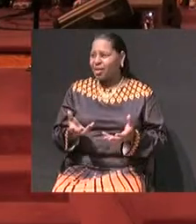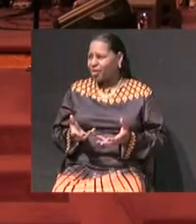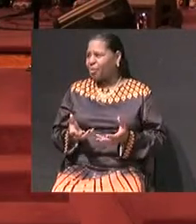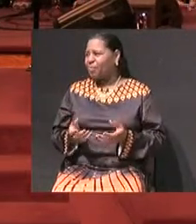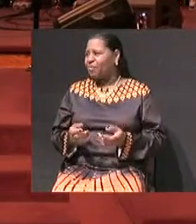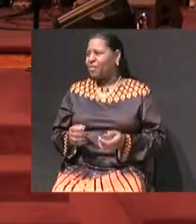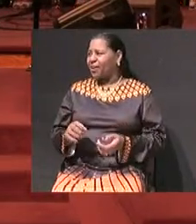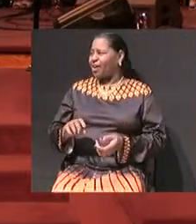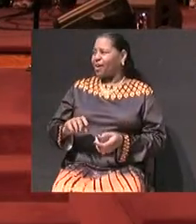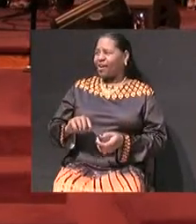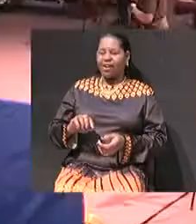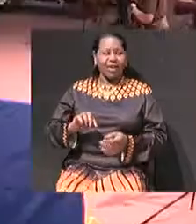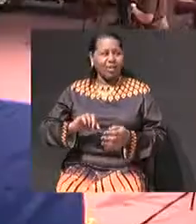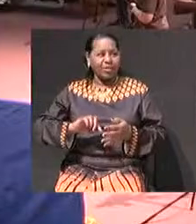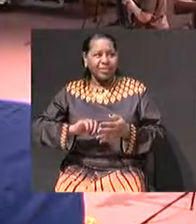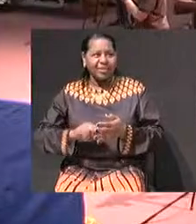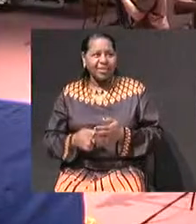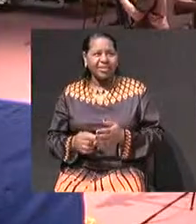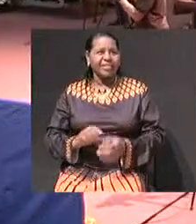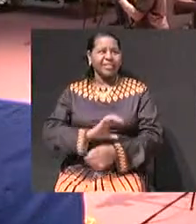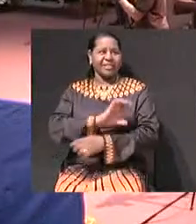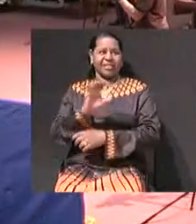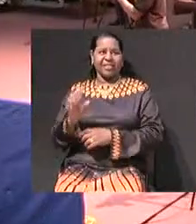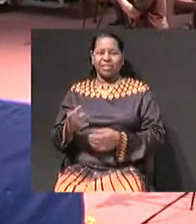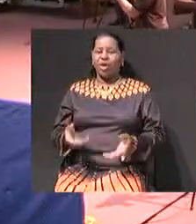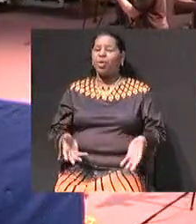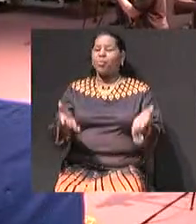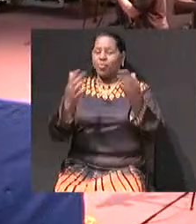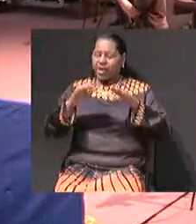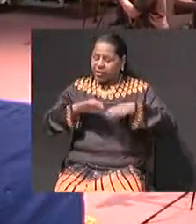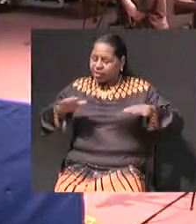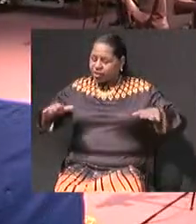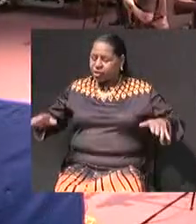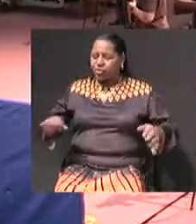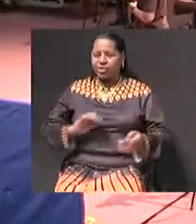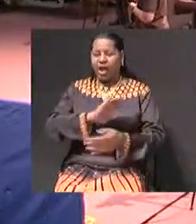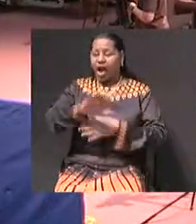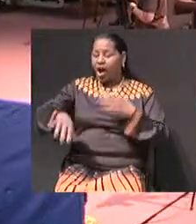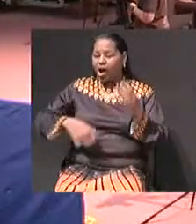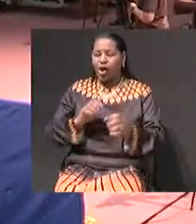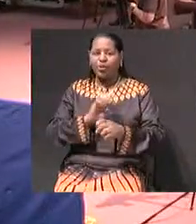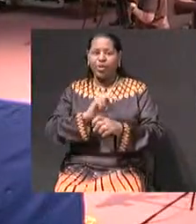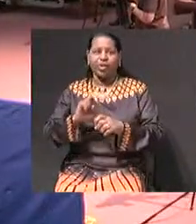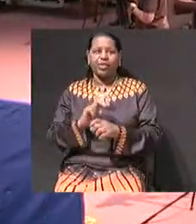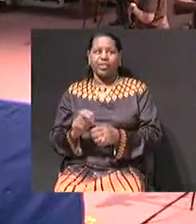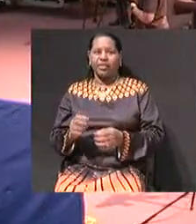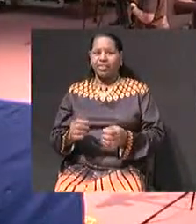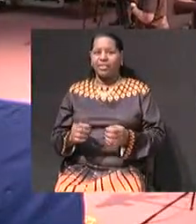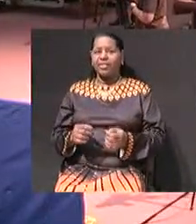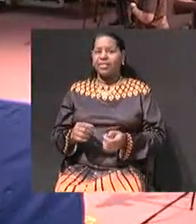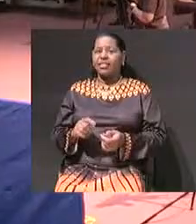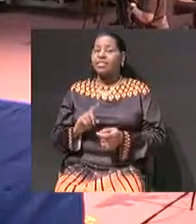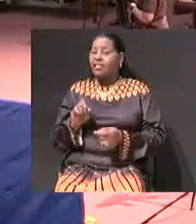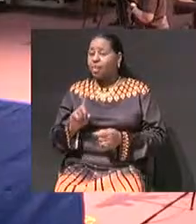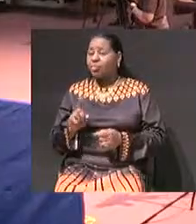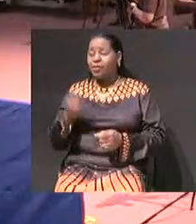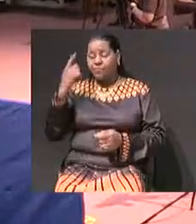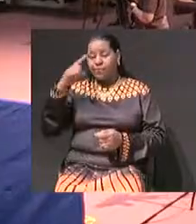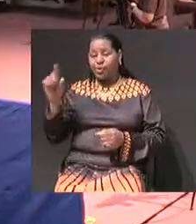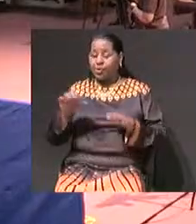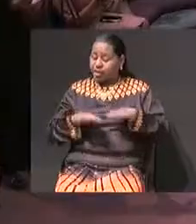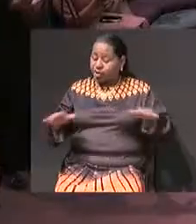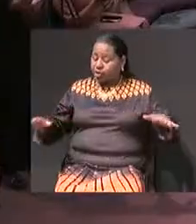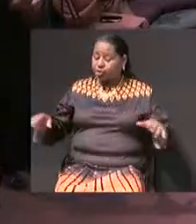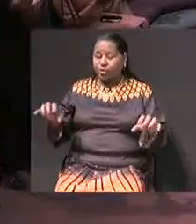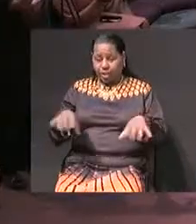your kids, now you can bring your kids all year because there's something for them to do. Hallelujah.